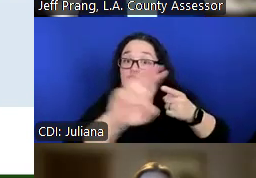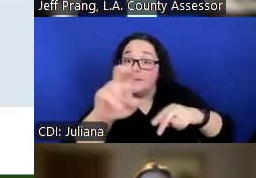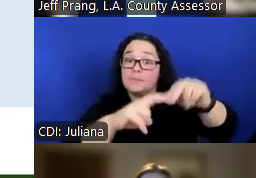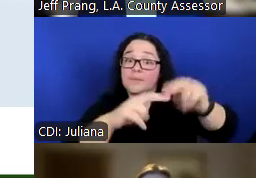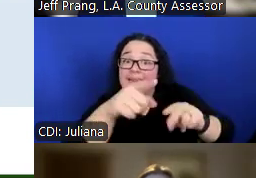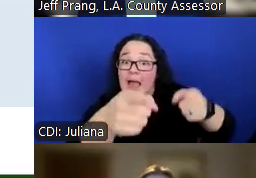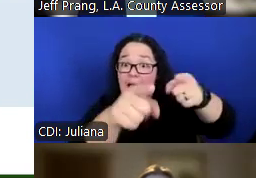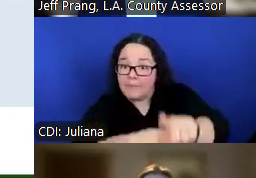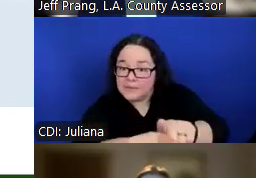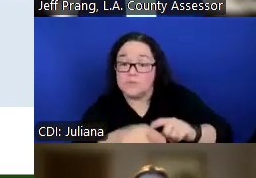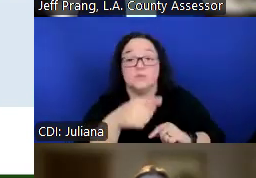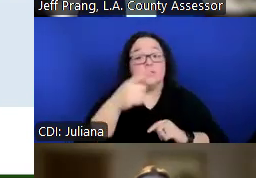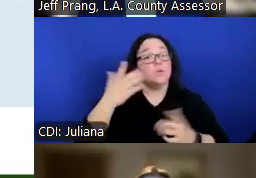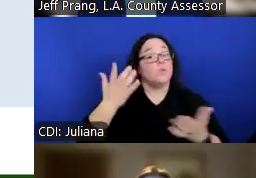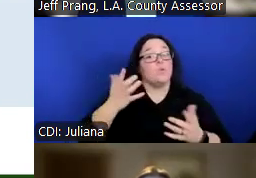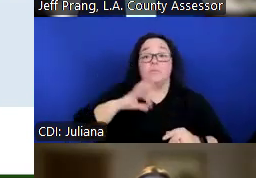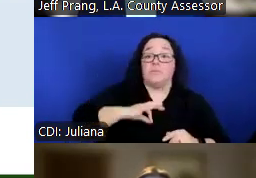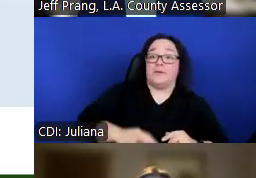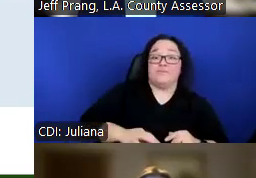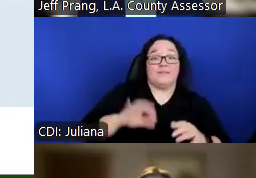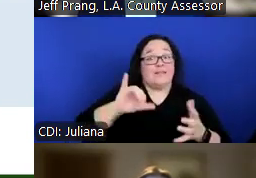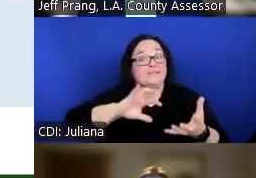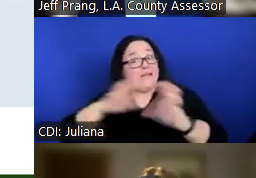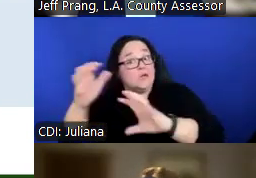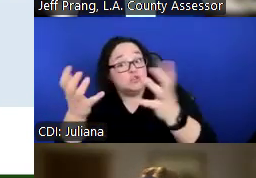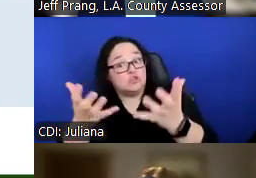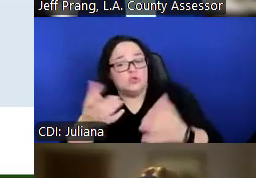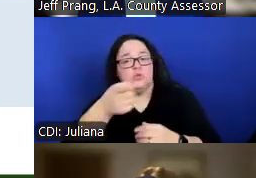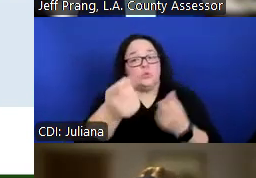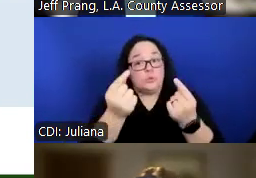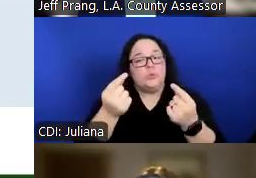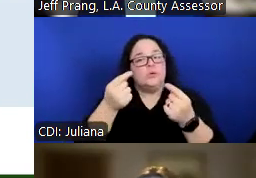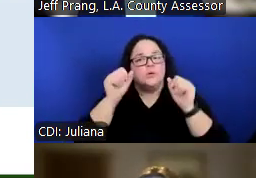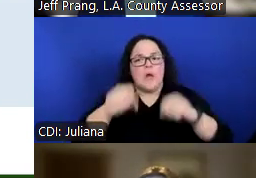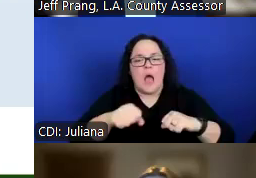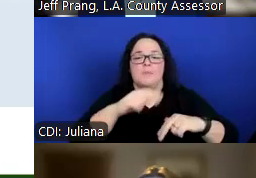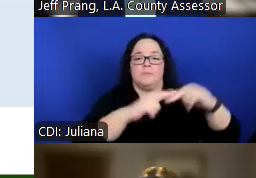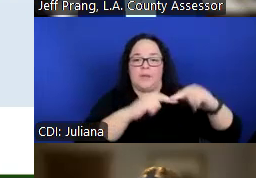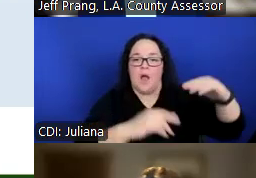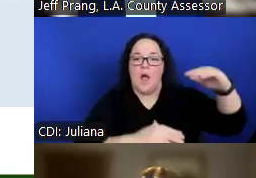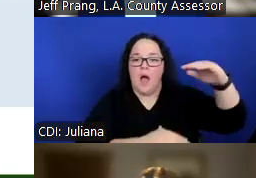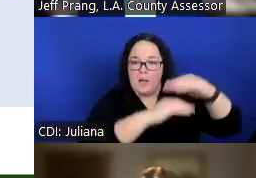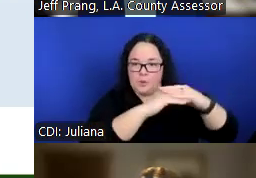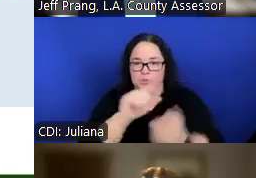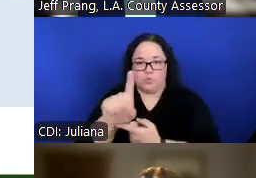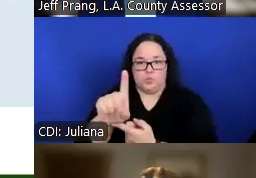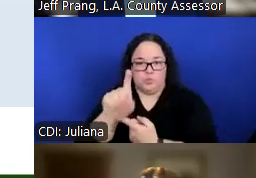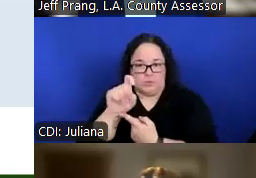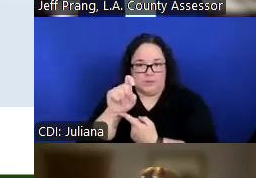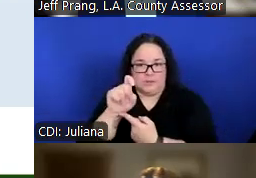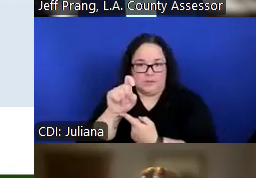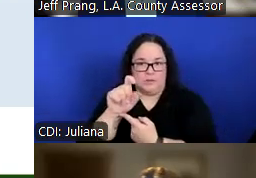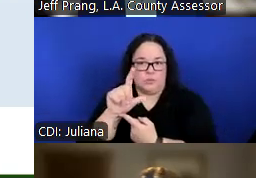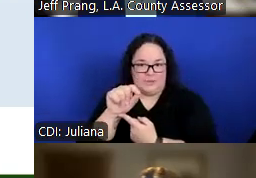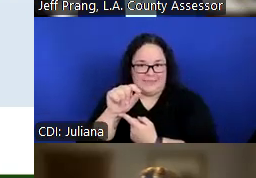disaster is you can build up to 120% of what was previously on your property without being reassessed. It'll be